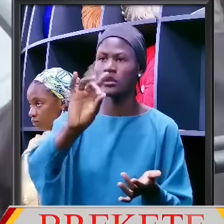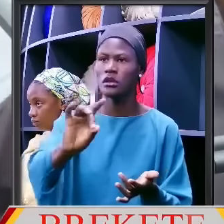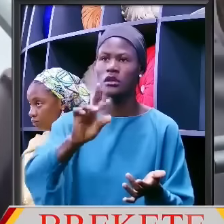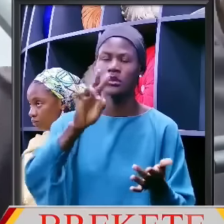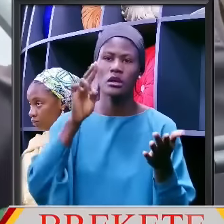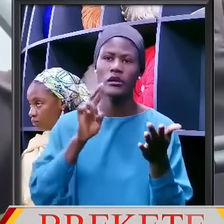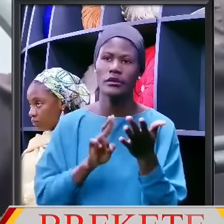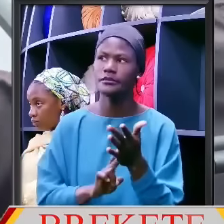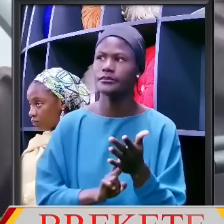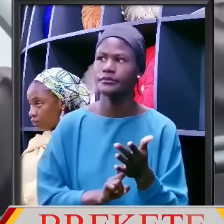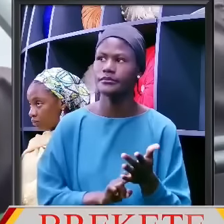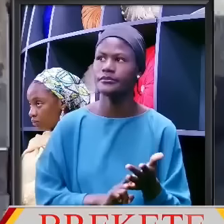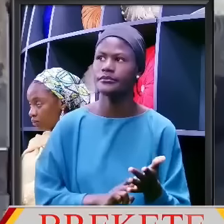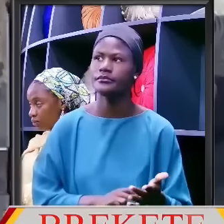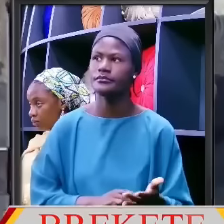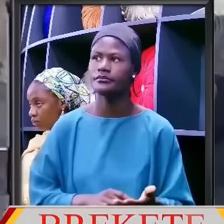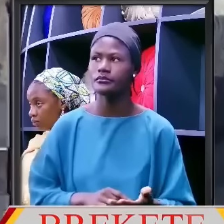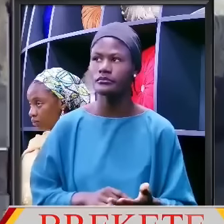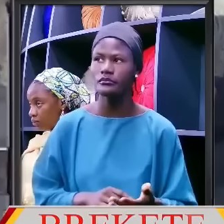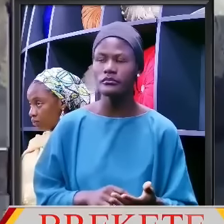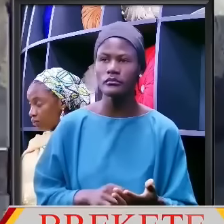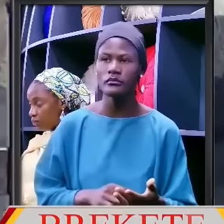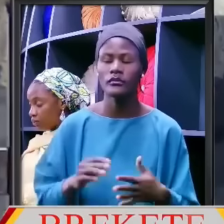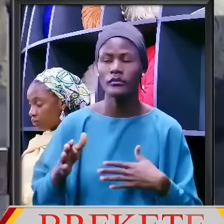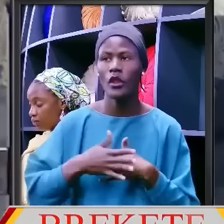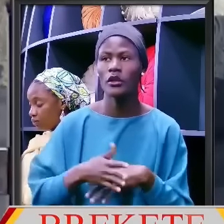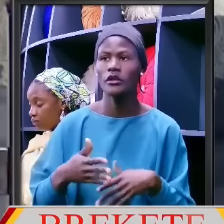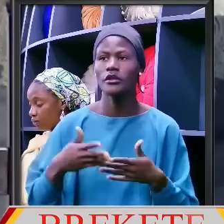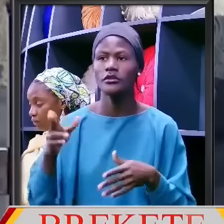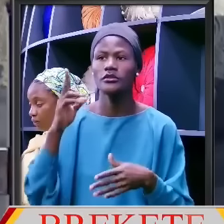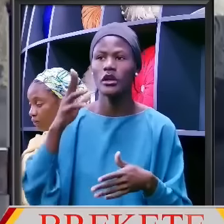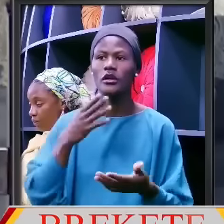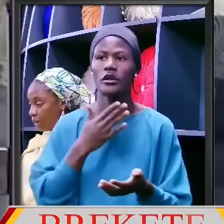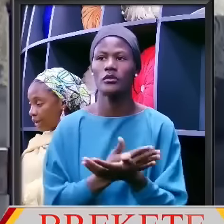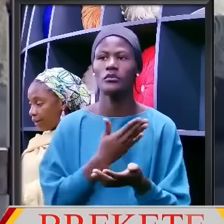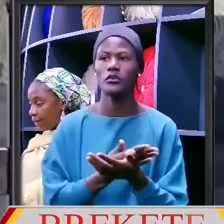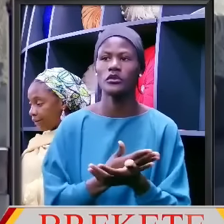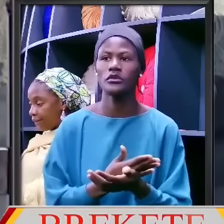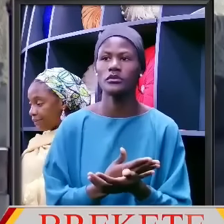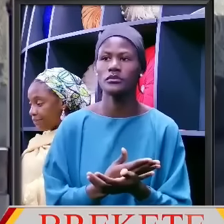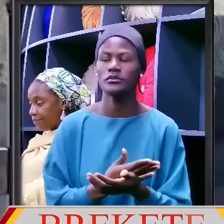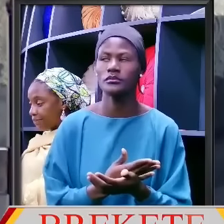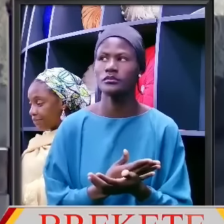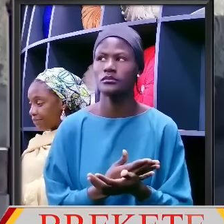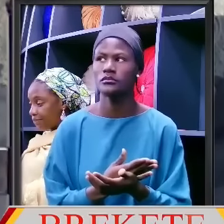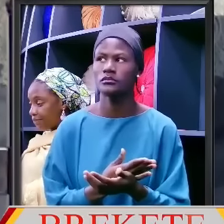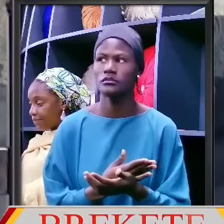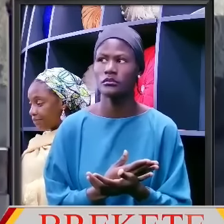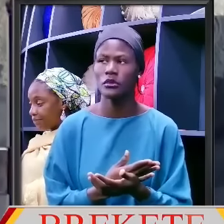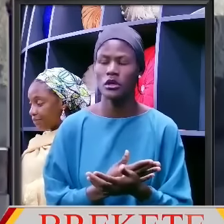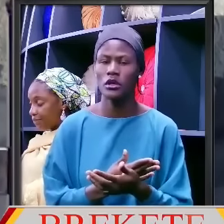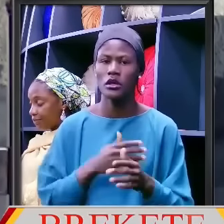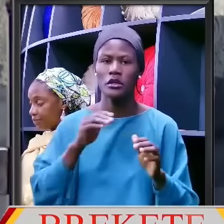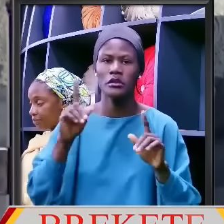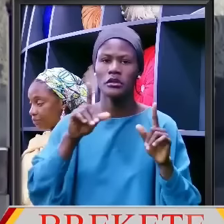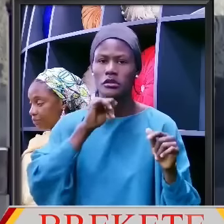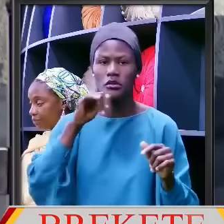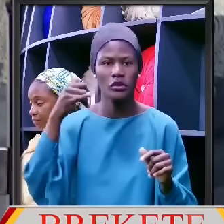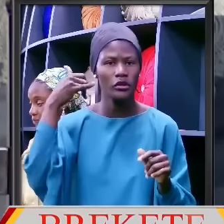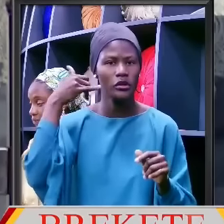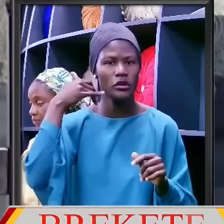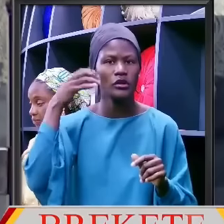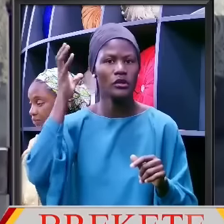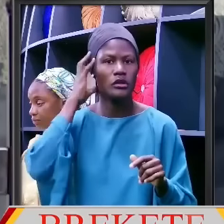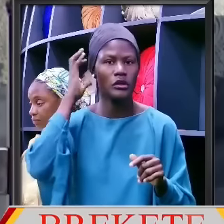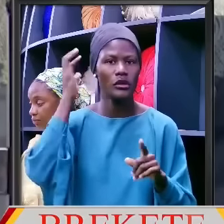443,449,568 naira. Continue, sir. So, after giving him the money, or sending him all the money, I could not hear from him